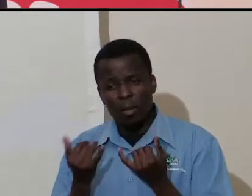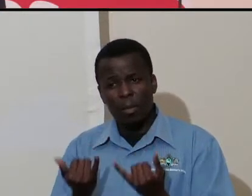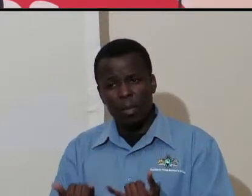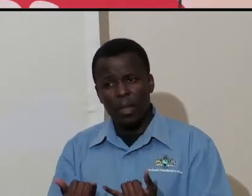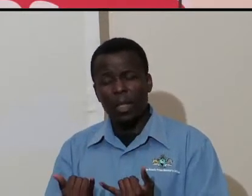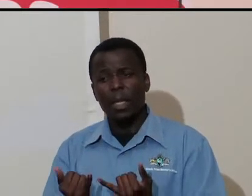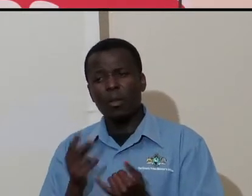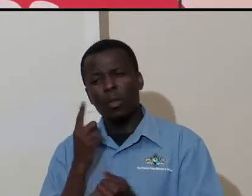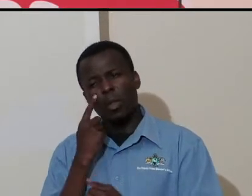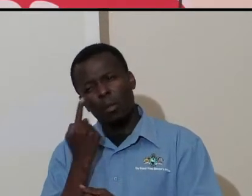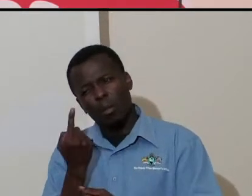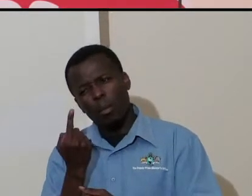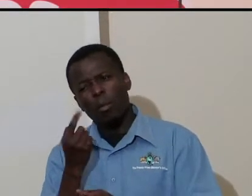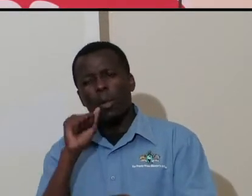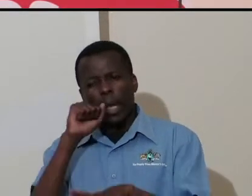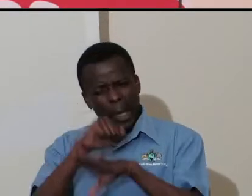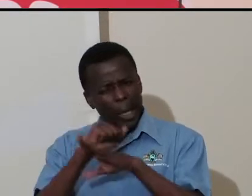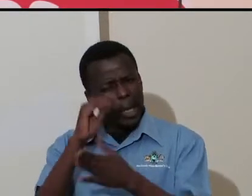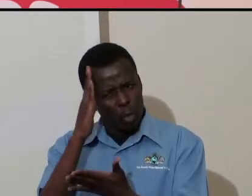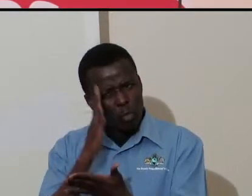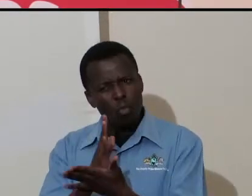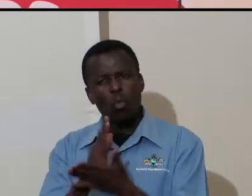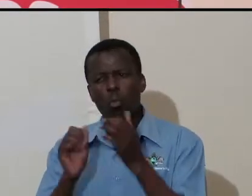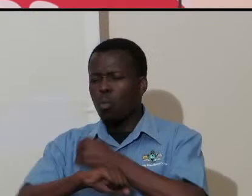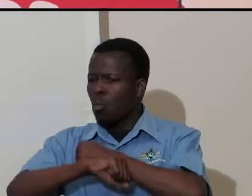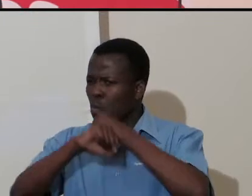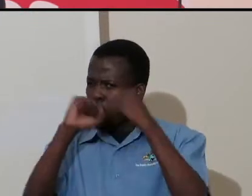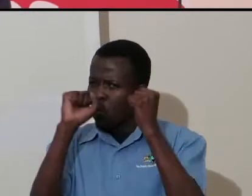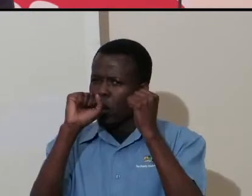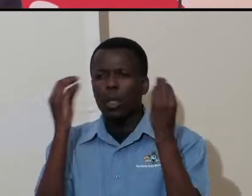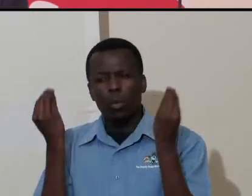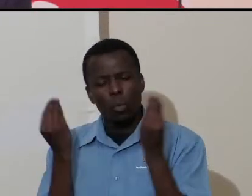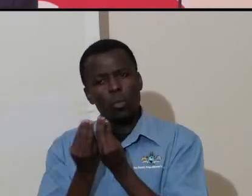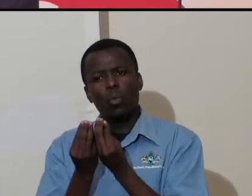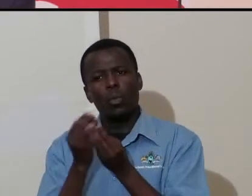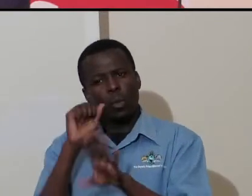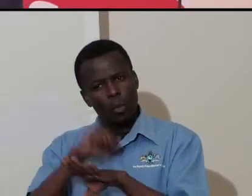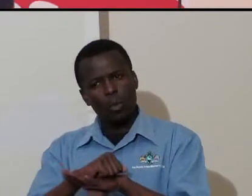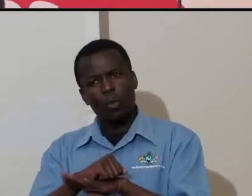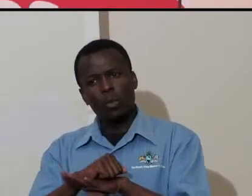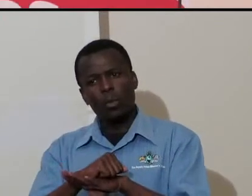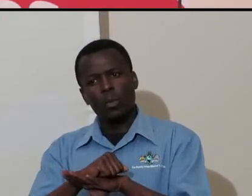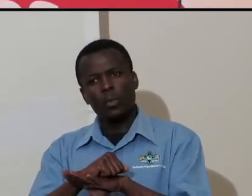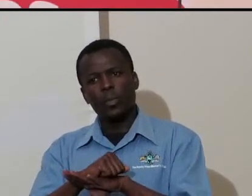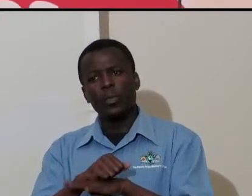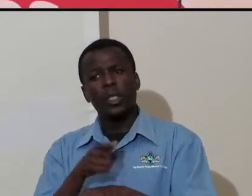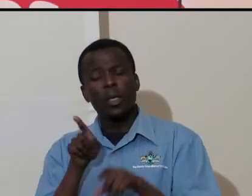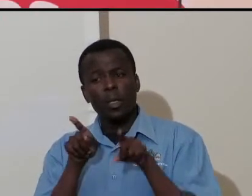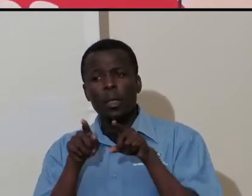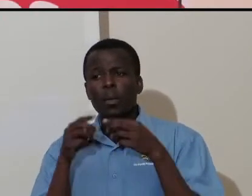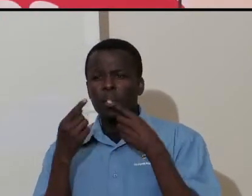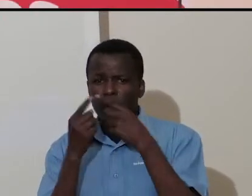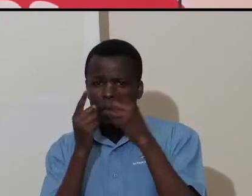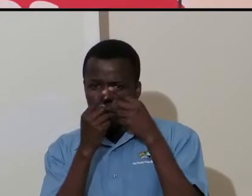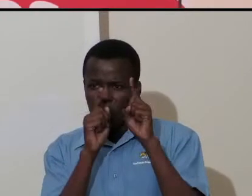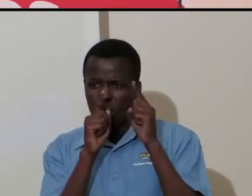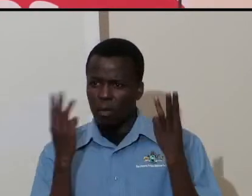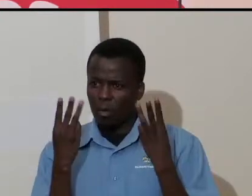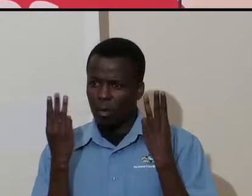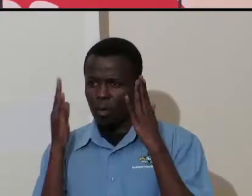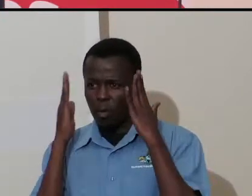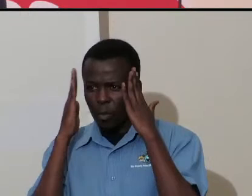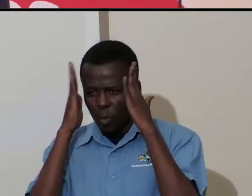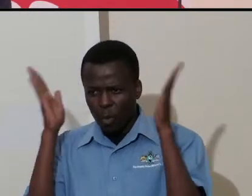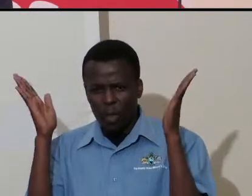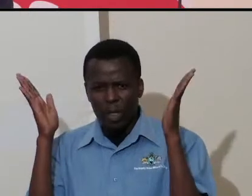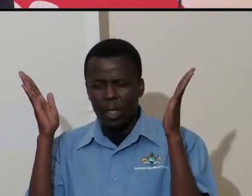that together we can end AIDS. Civil society efforts in Eswatini and globally have been